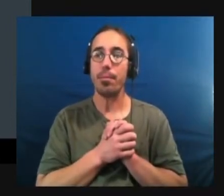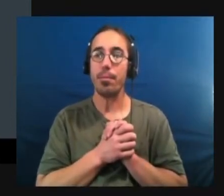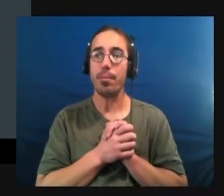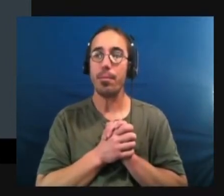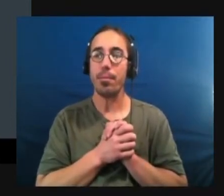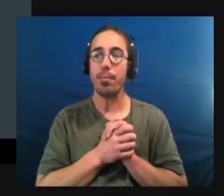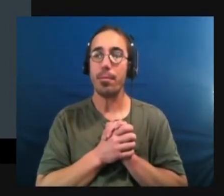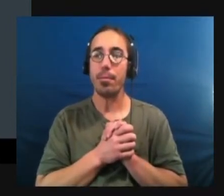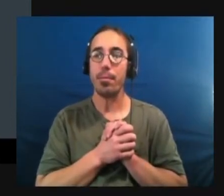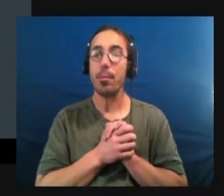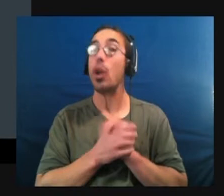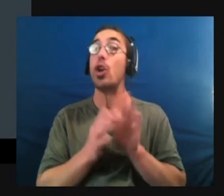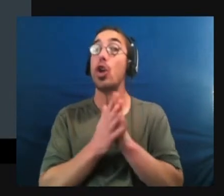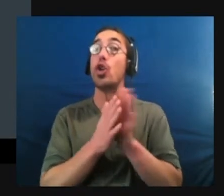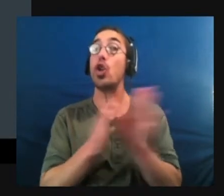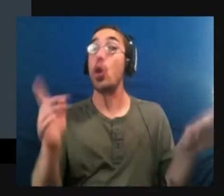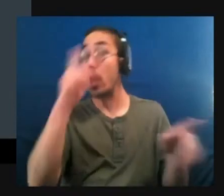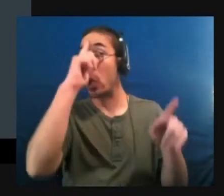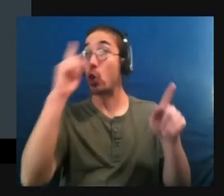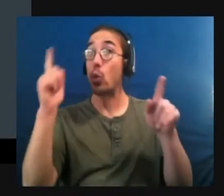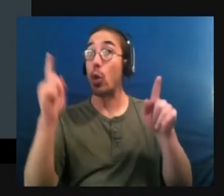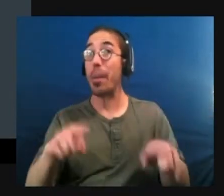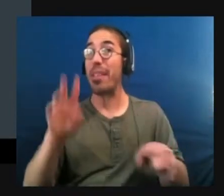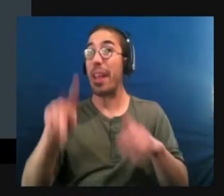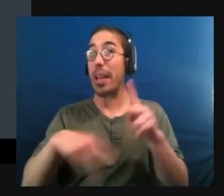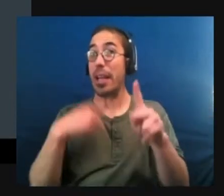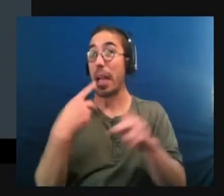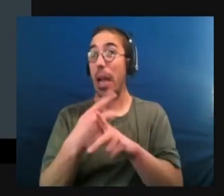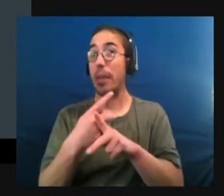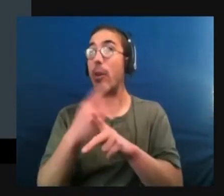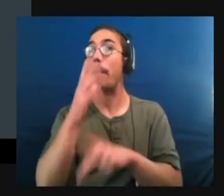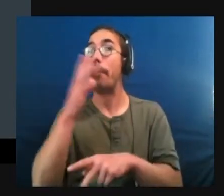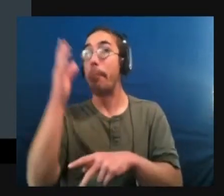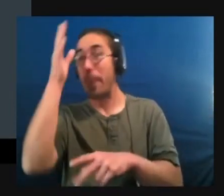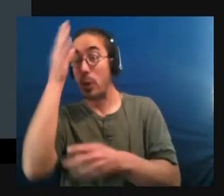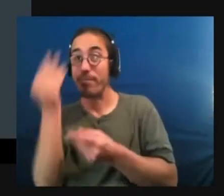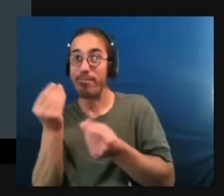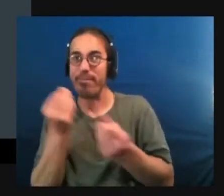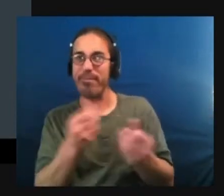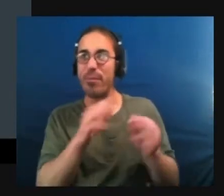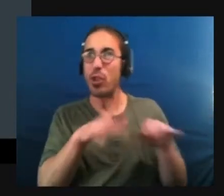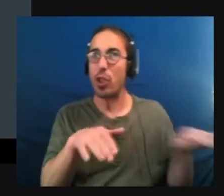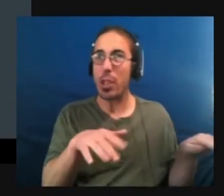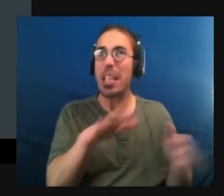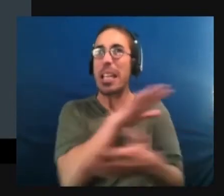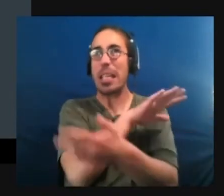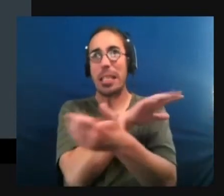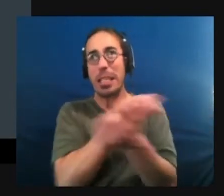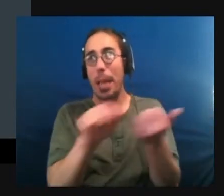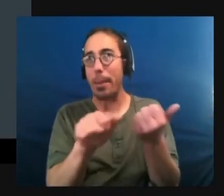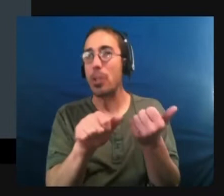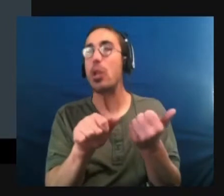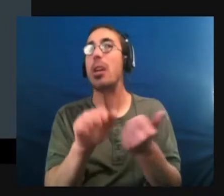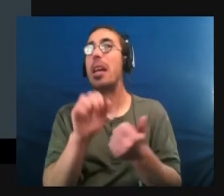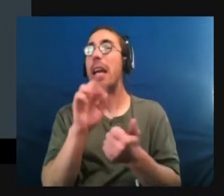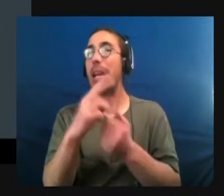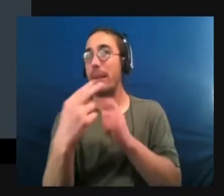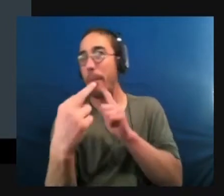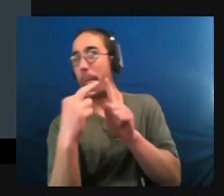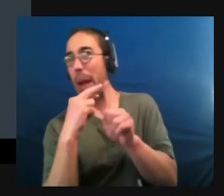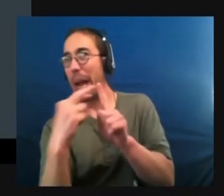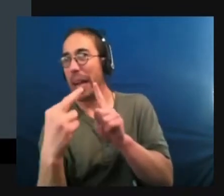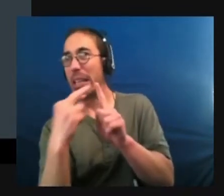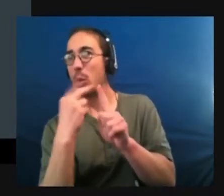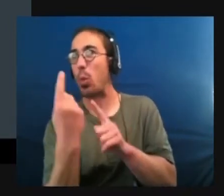this view of parenting is biased, it's gendered, it's damaging. It